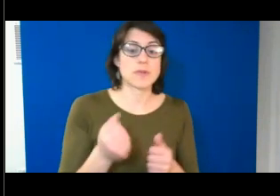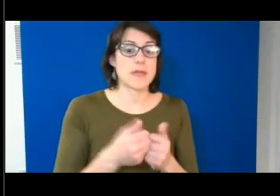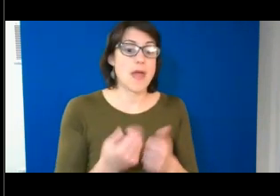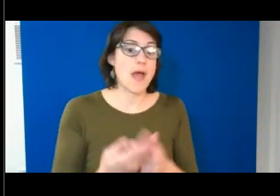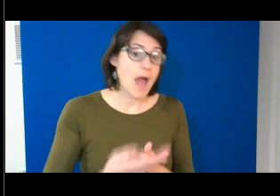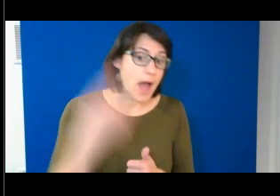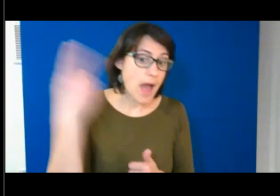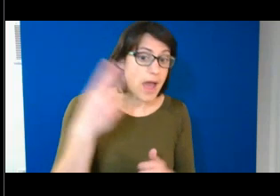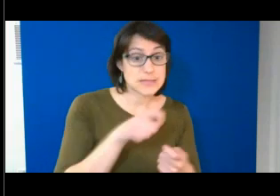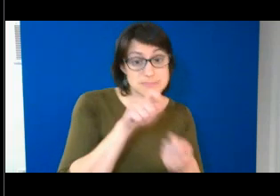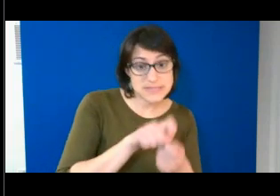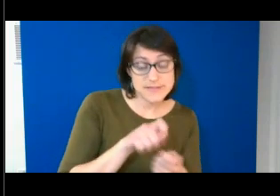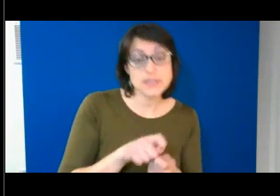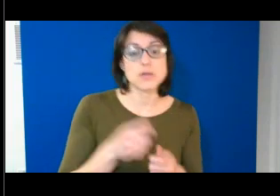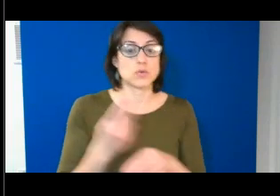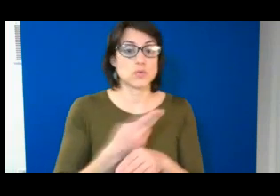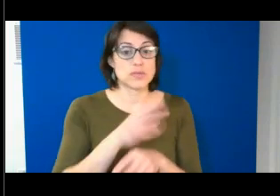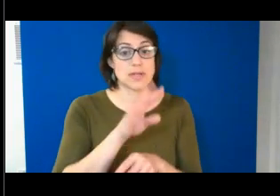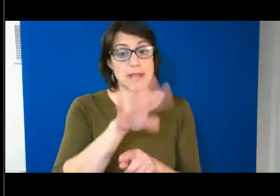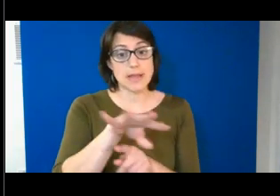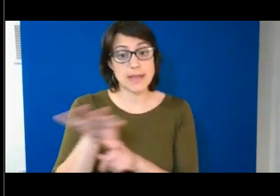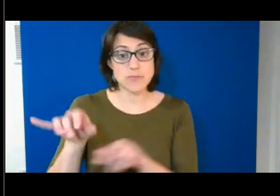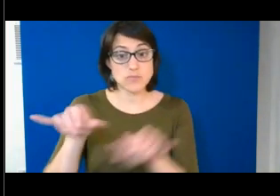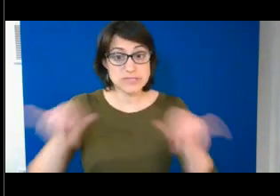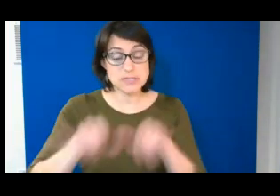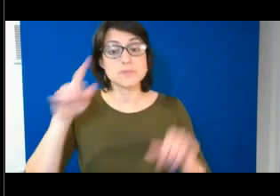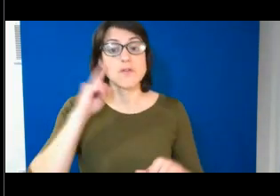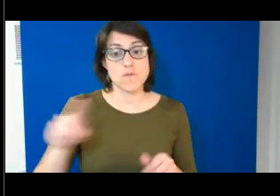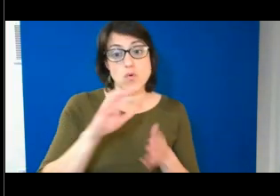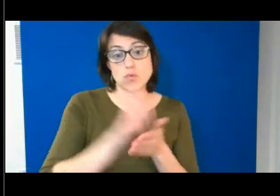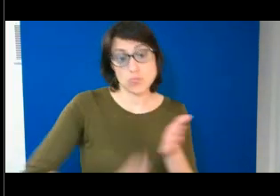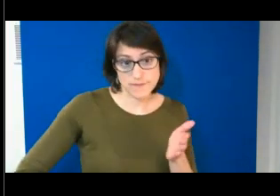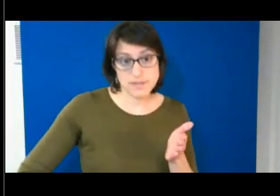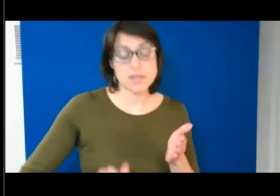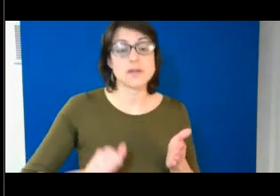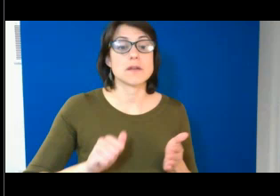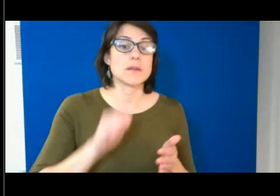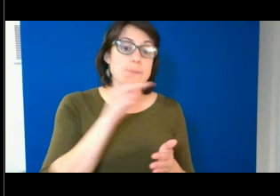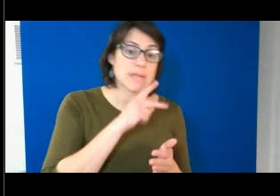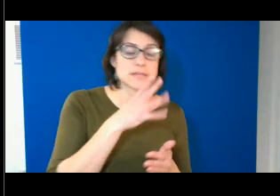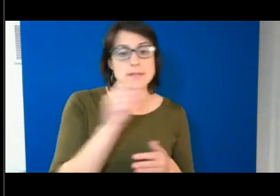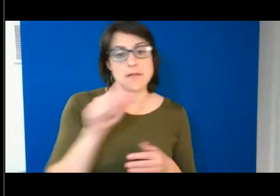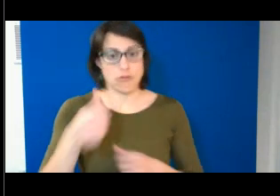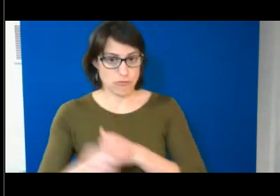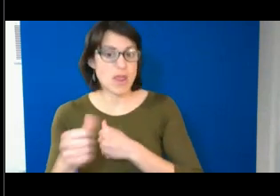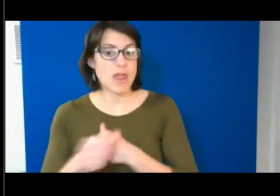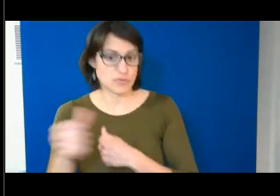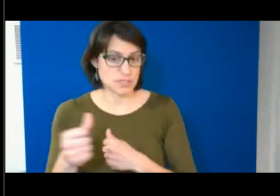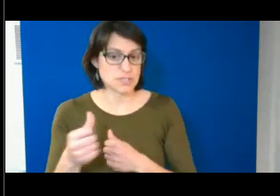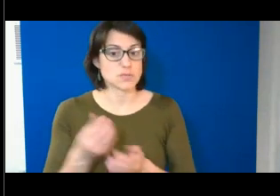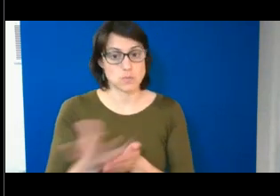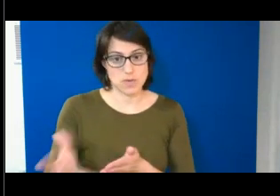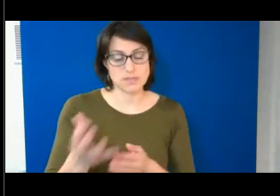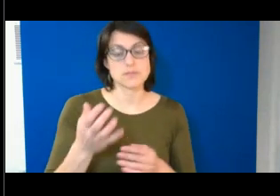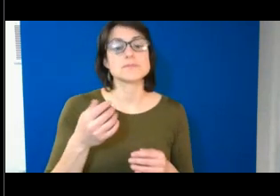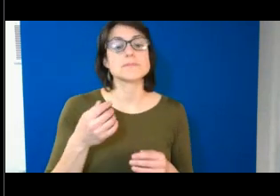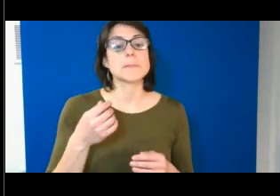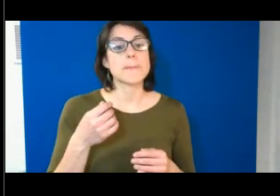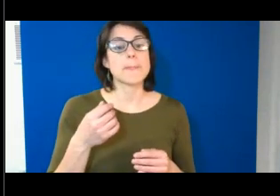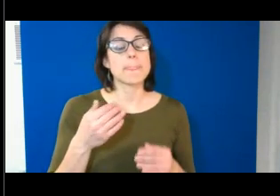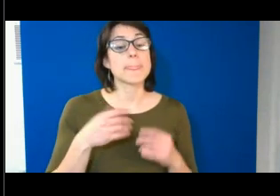using camera systems and for removing plastic and other hazardous waste from waterways. And the second is also